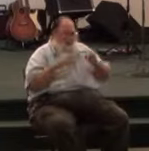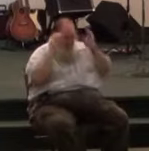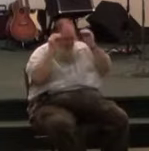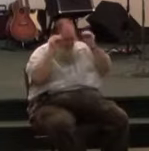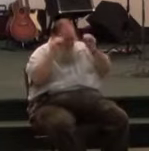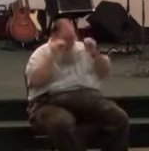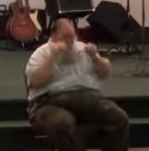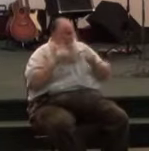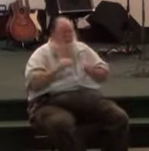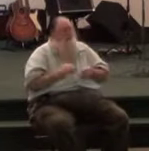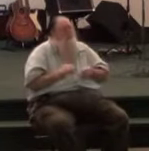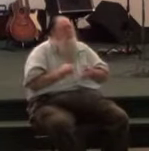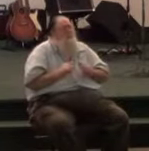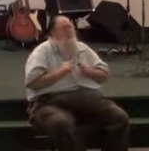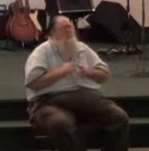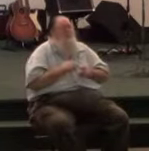all need.